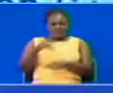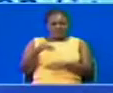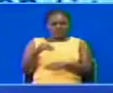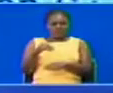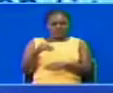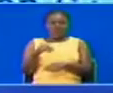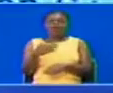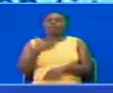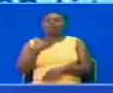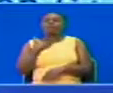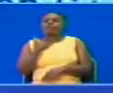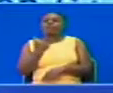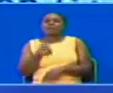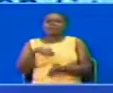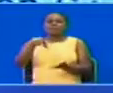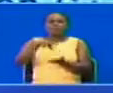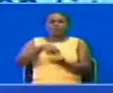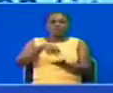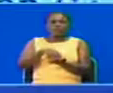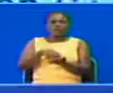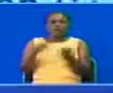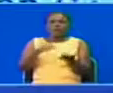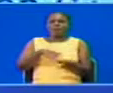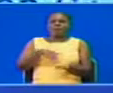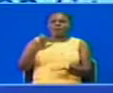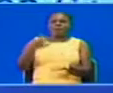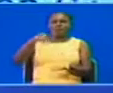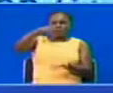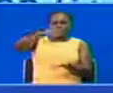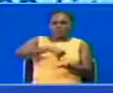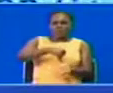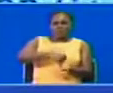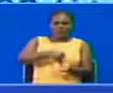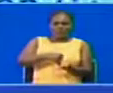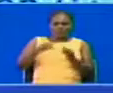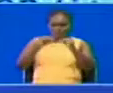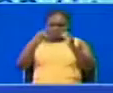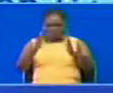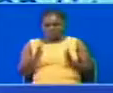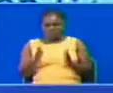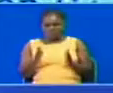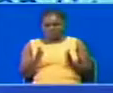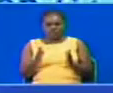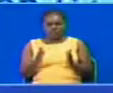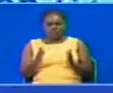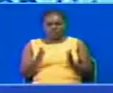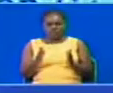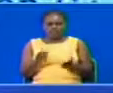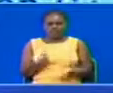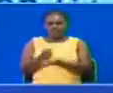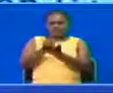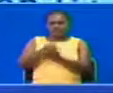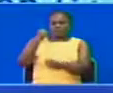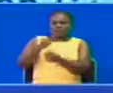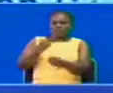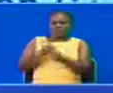would really have wanted a situation where there's a lot more engagement with the teaching staff, the support staff, the